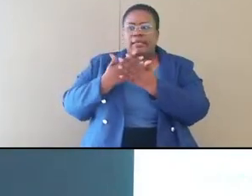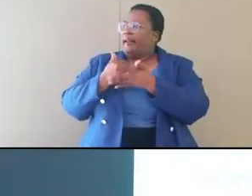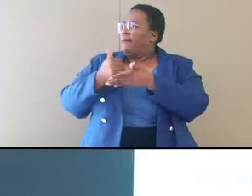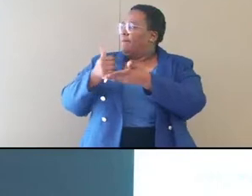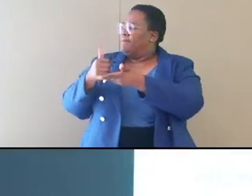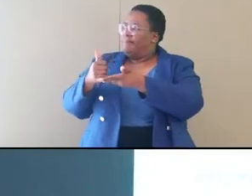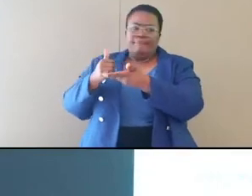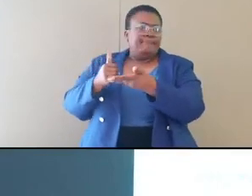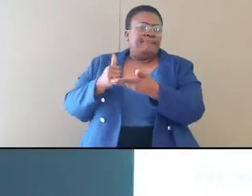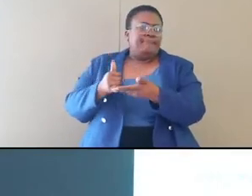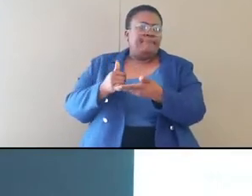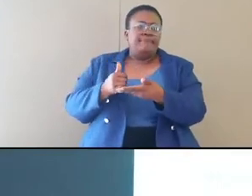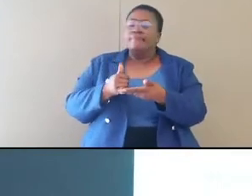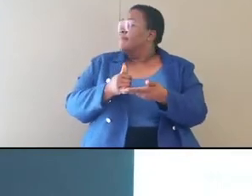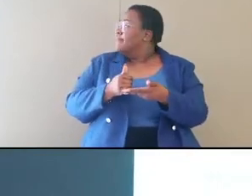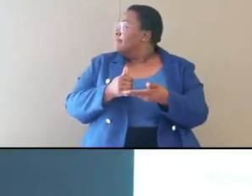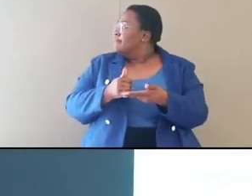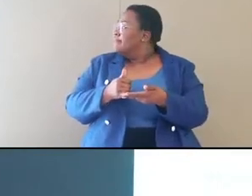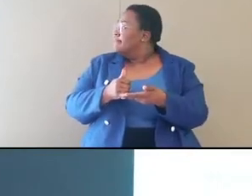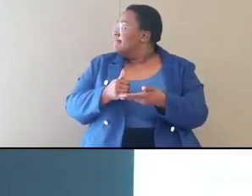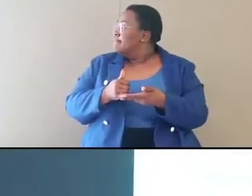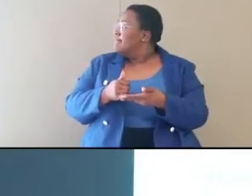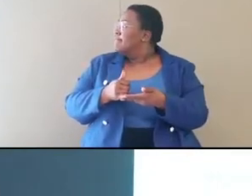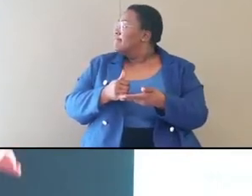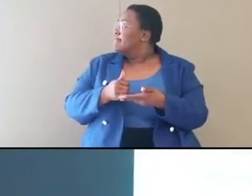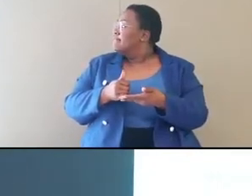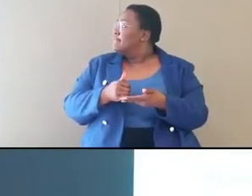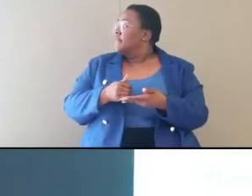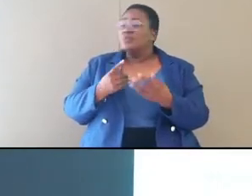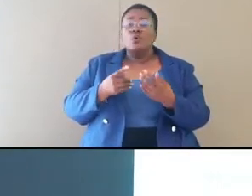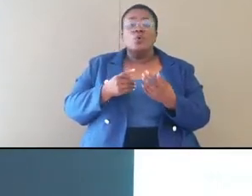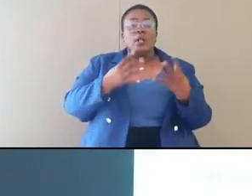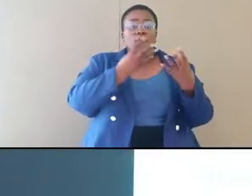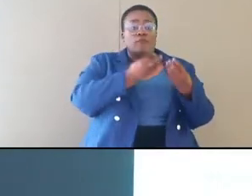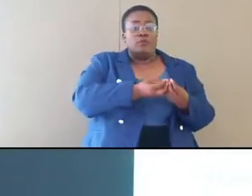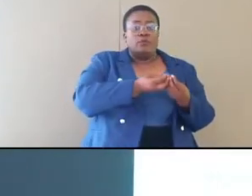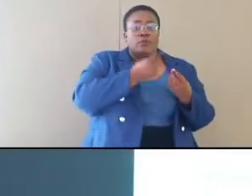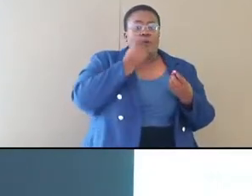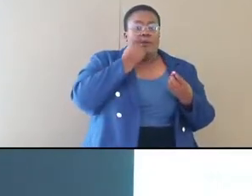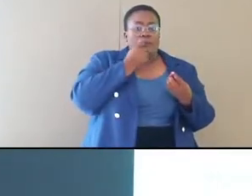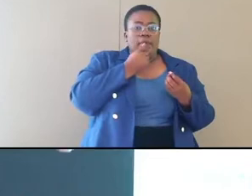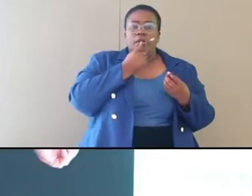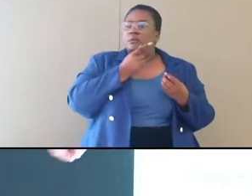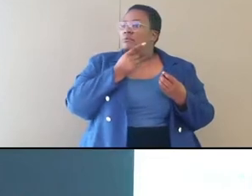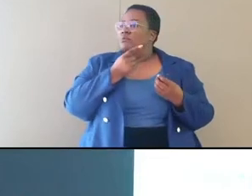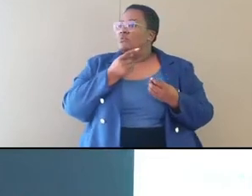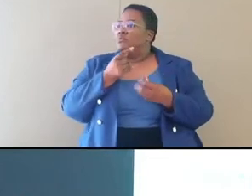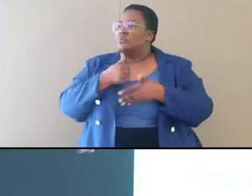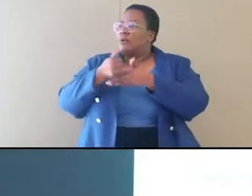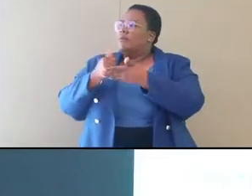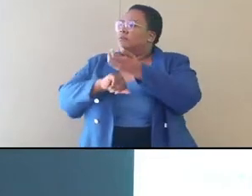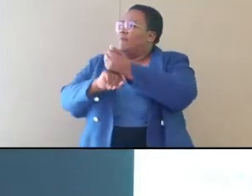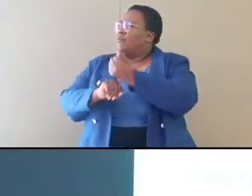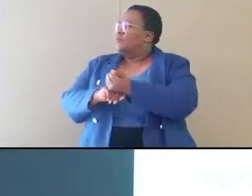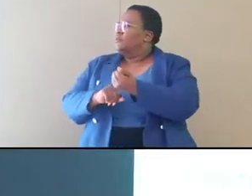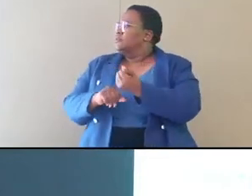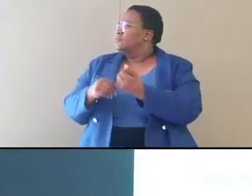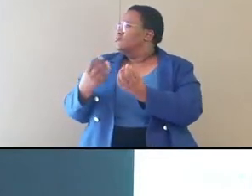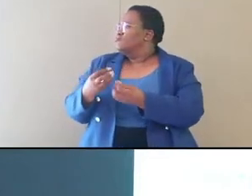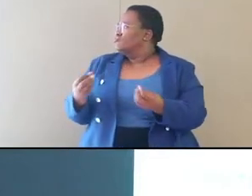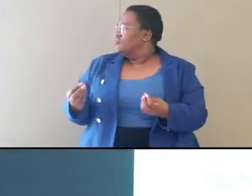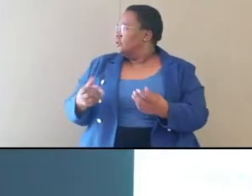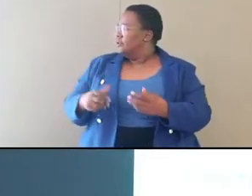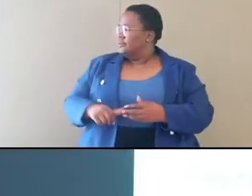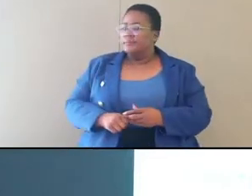It's about pumping money out to households, direct to households. It doesn't get, there's no attrition between SASA and it getting